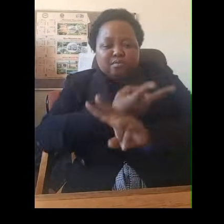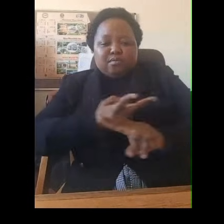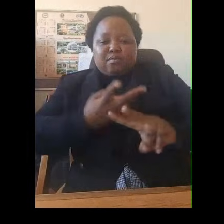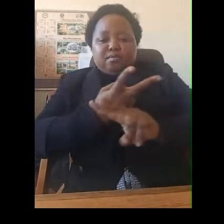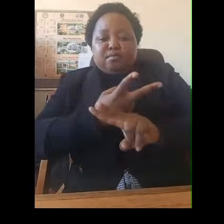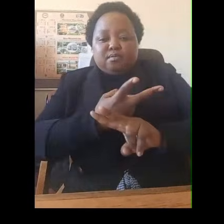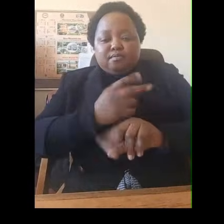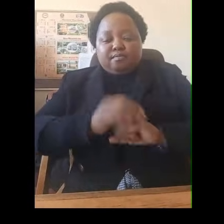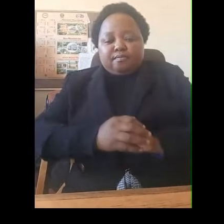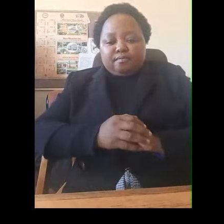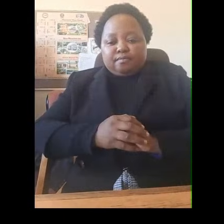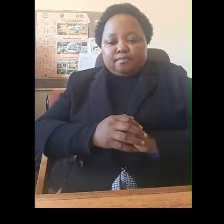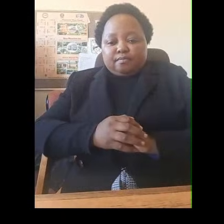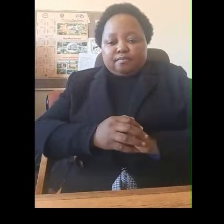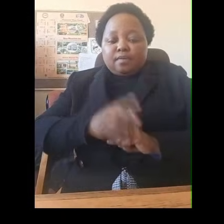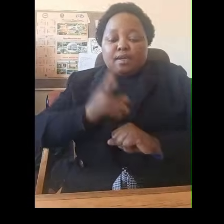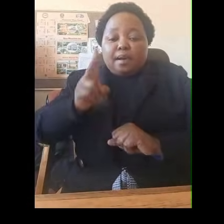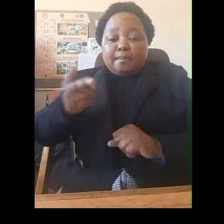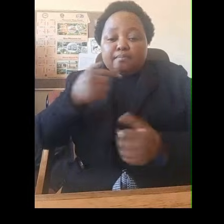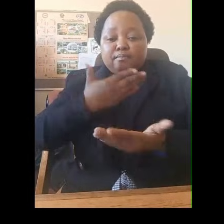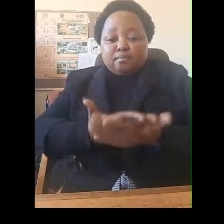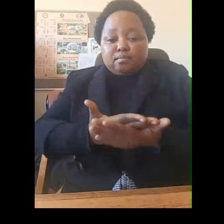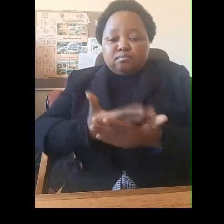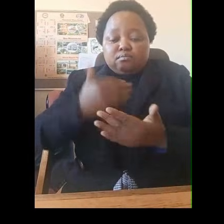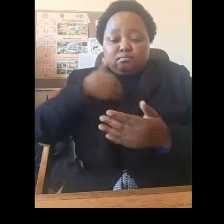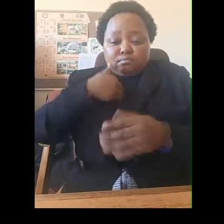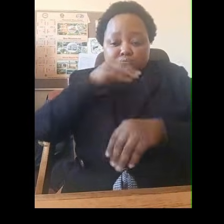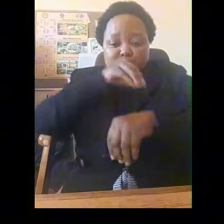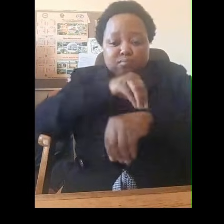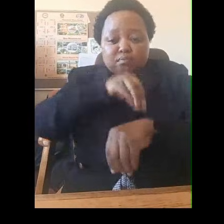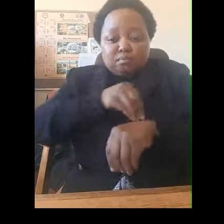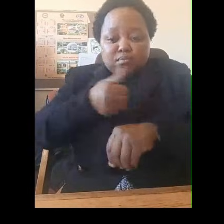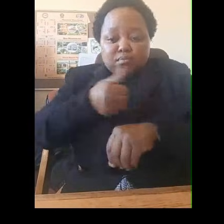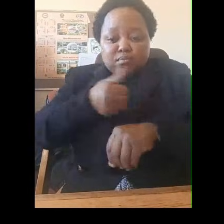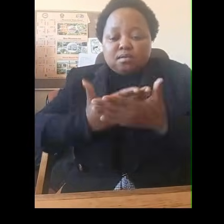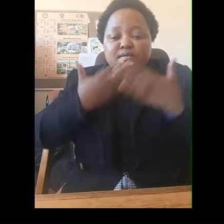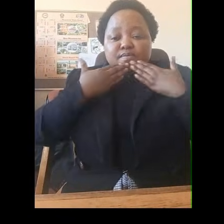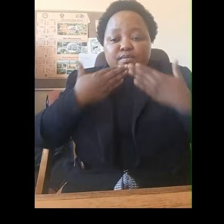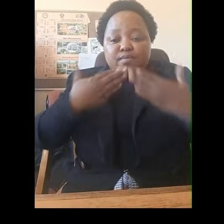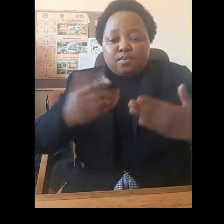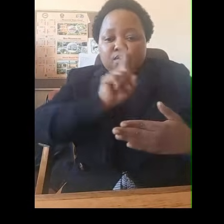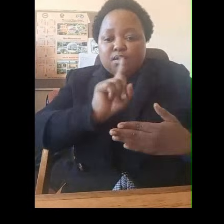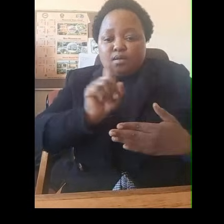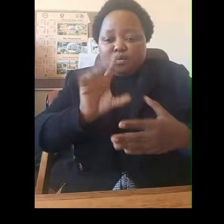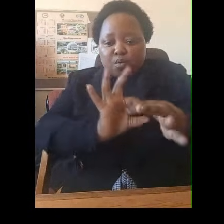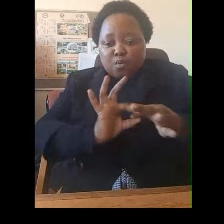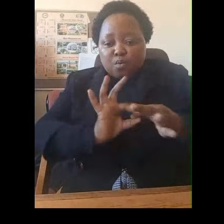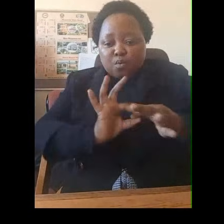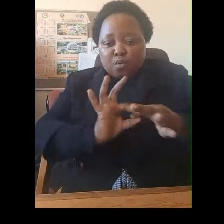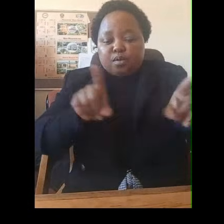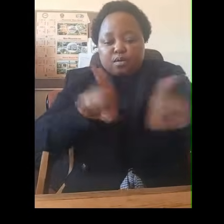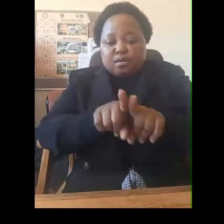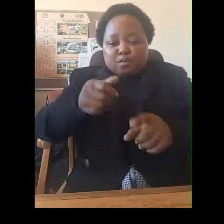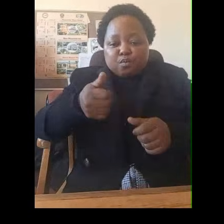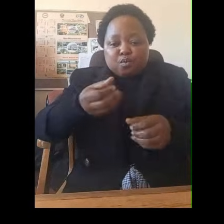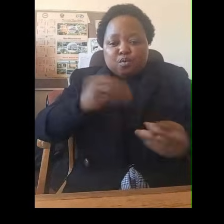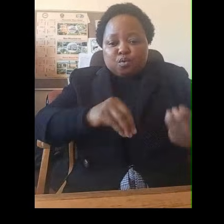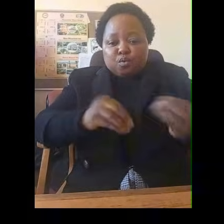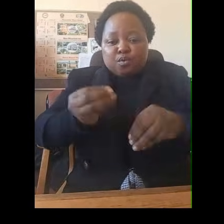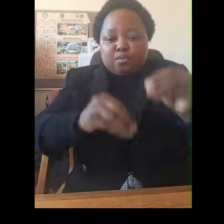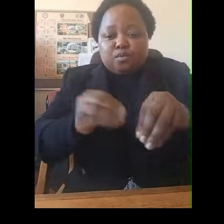I would like to take this opportunity to acknowledge the collaboration and contributions from all